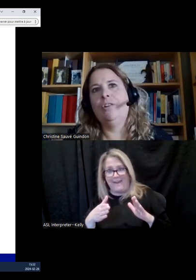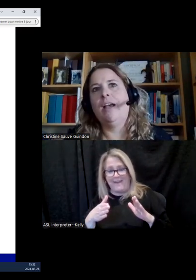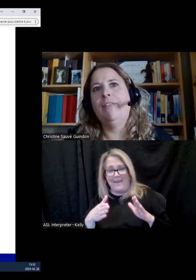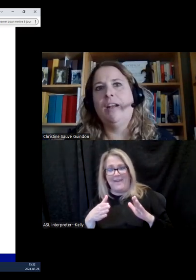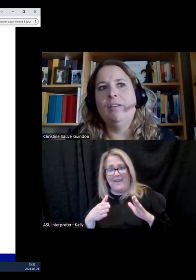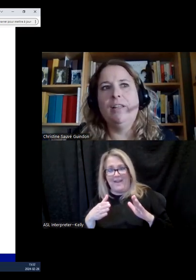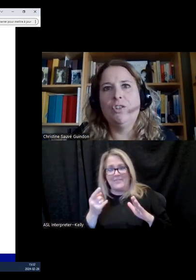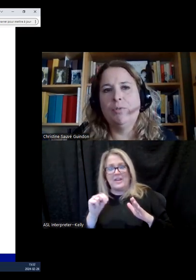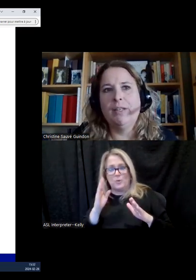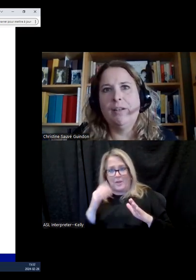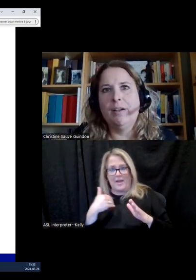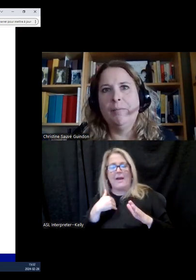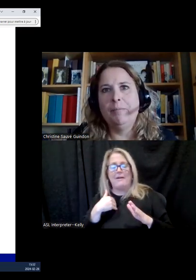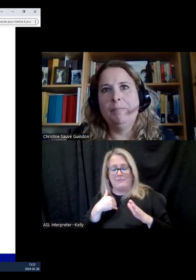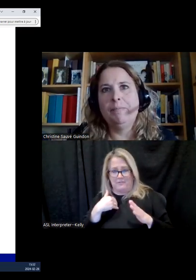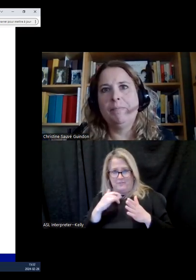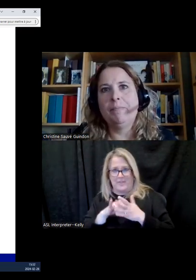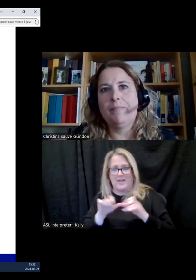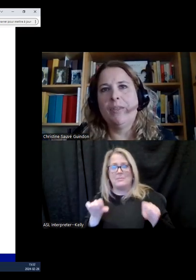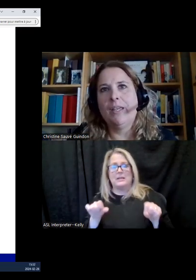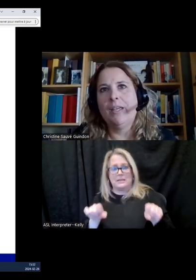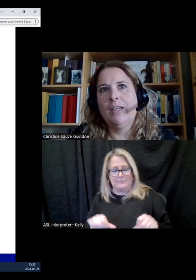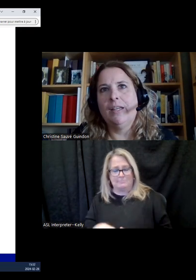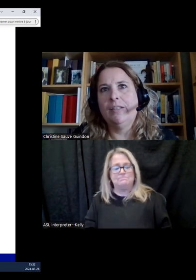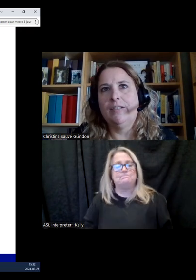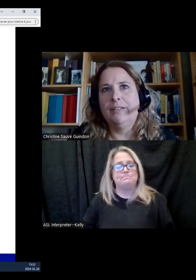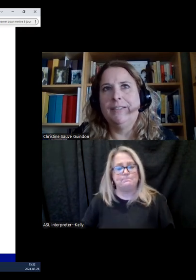then you'll have that luxury.